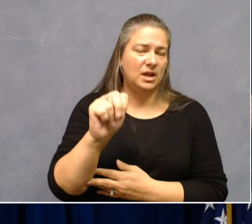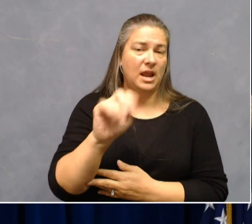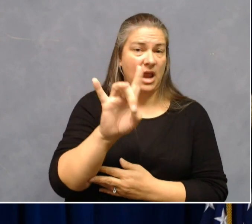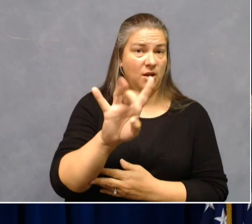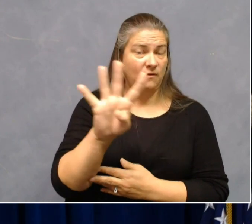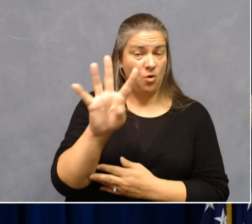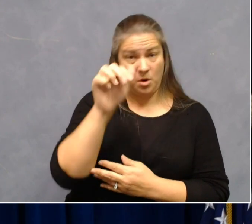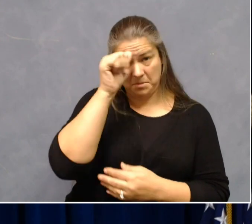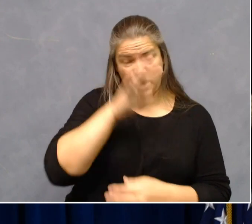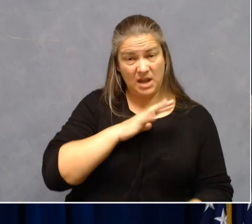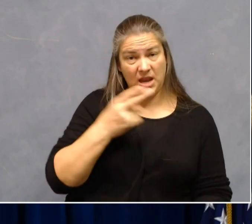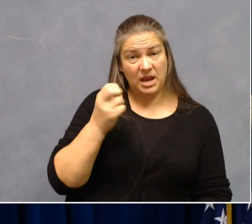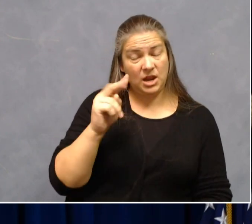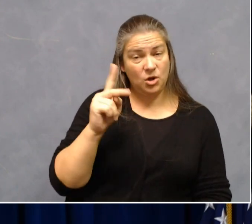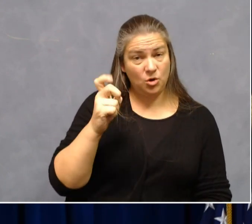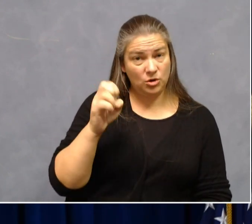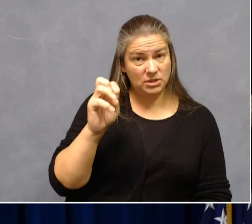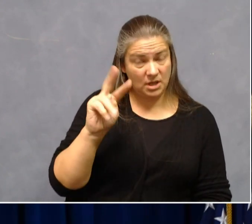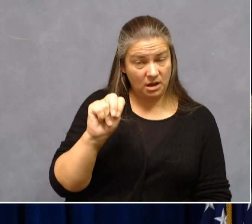from Henderson,